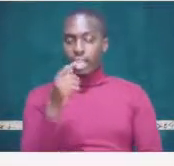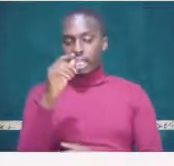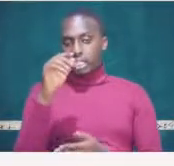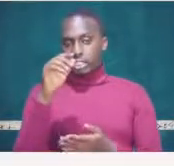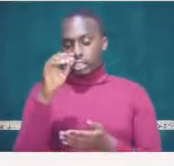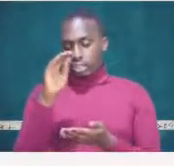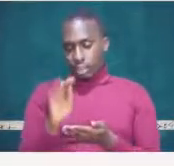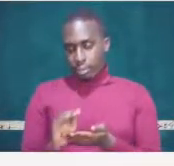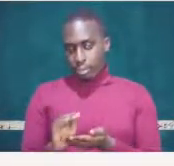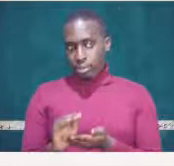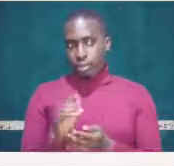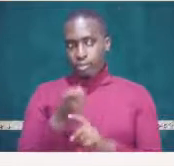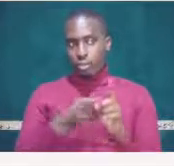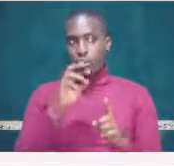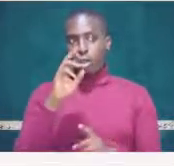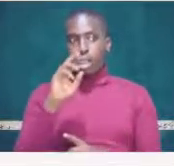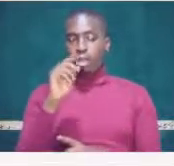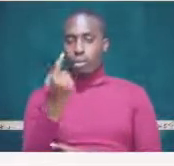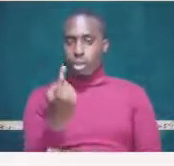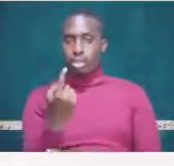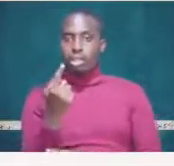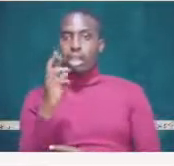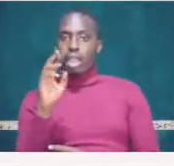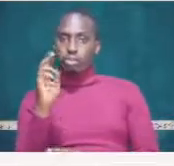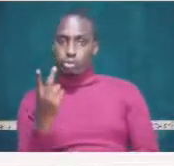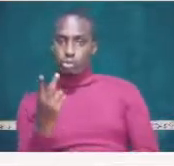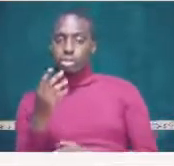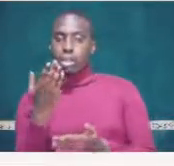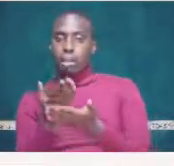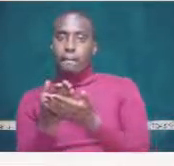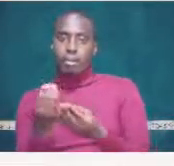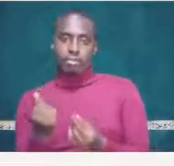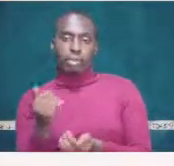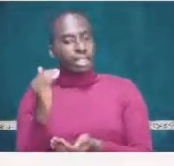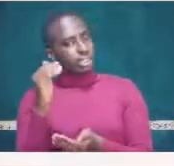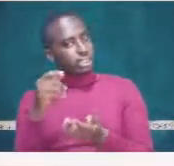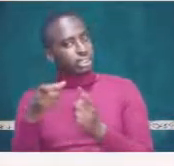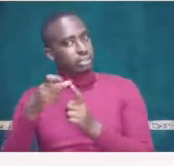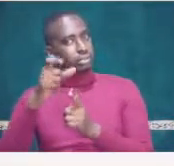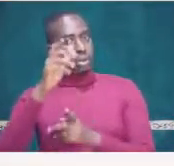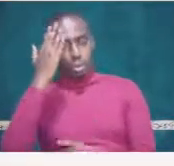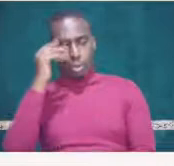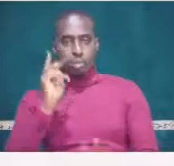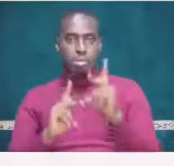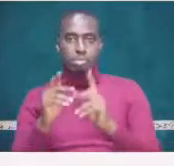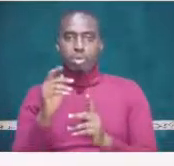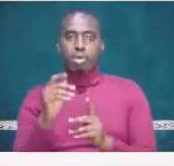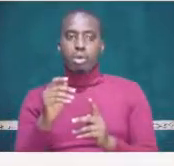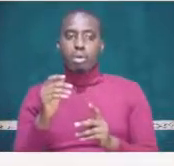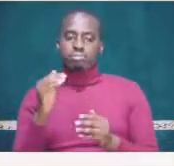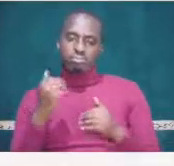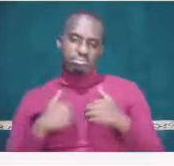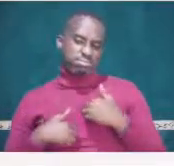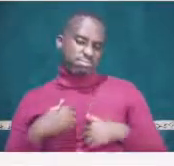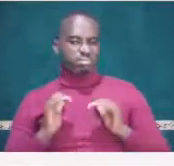from interest rate 1 to interest rate 2, the demand for money will increase because people will be discouraged